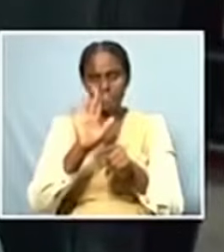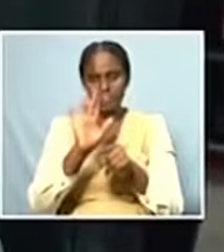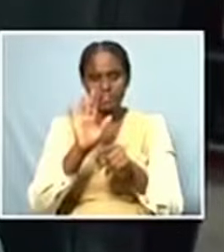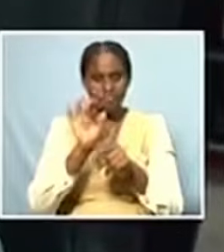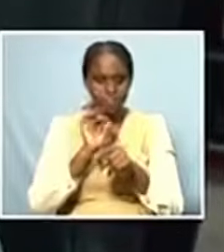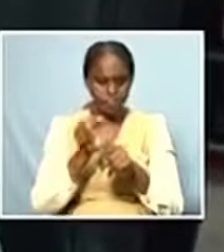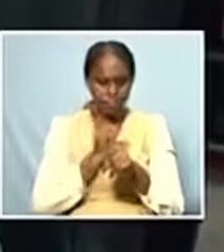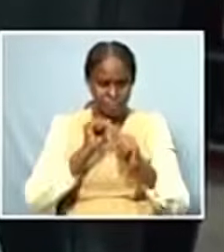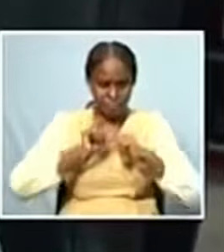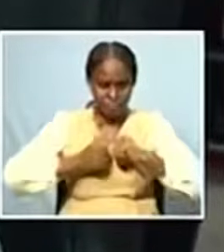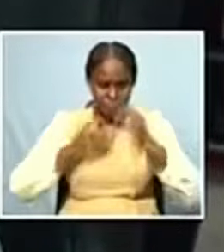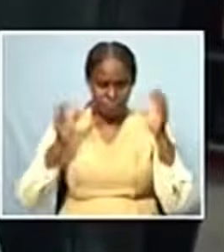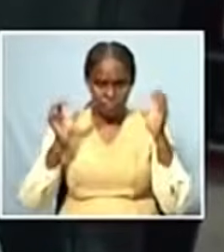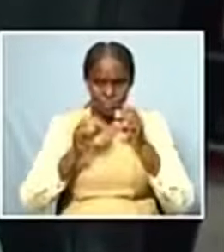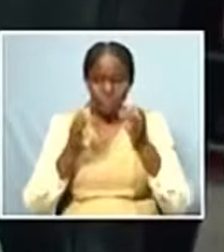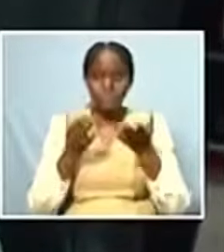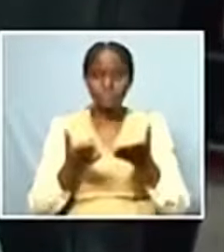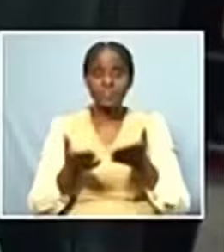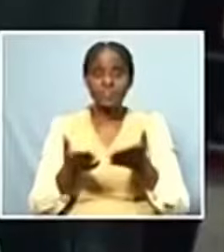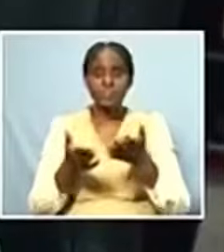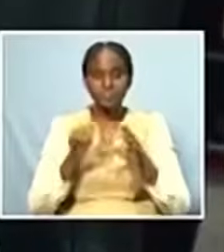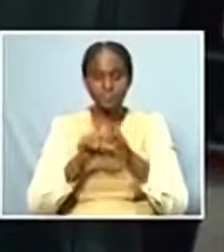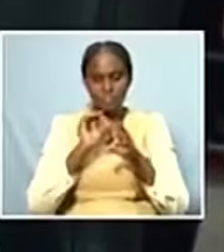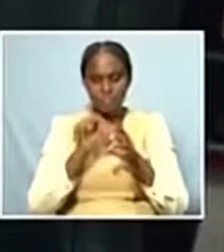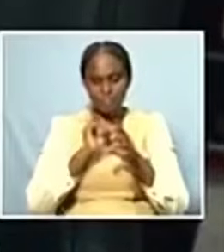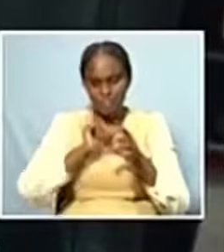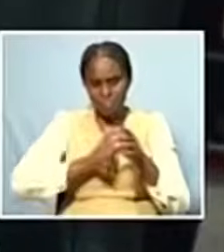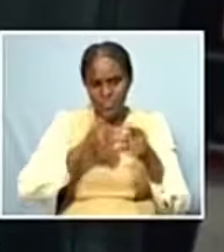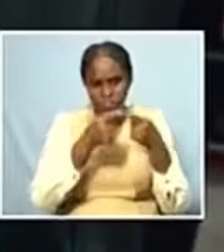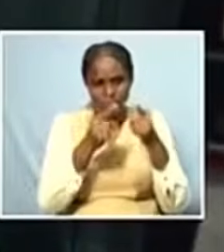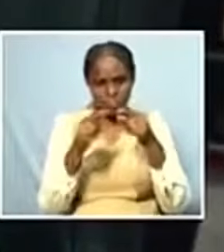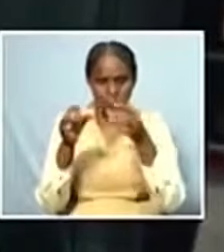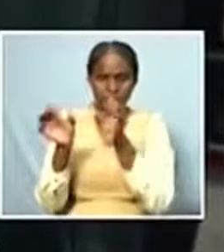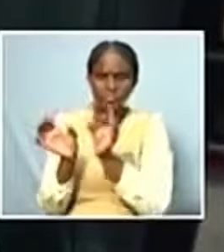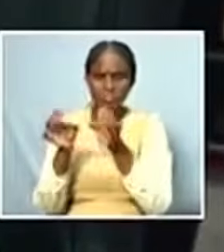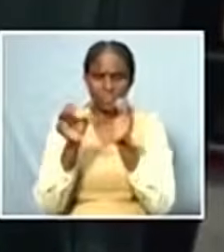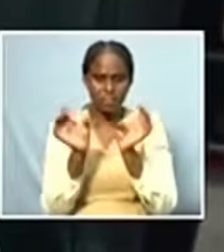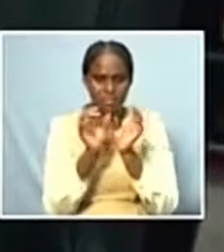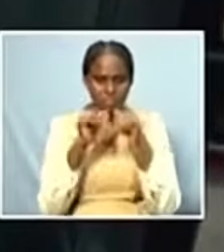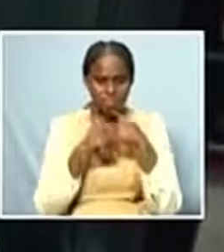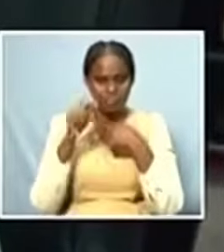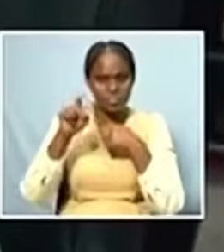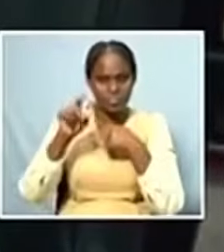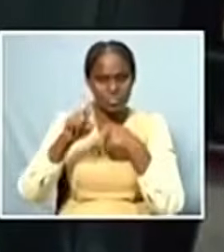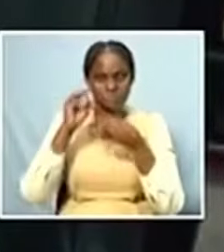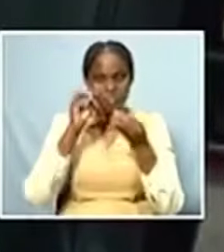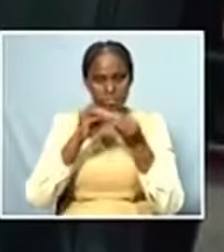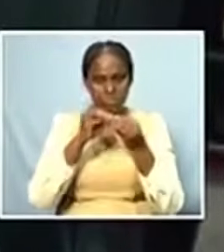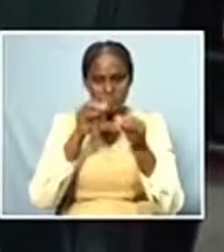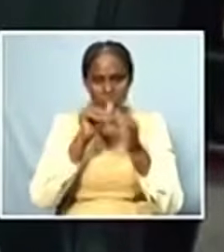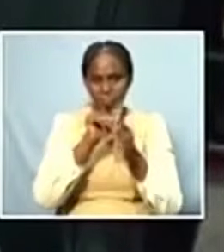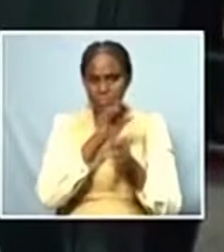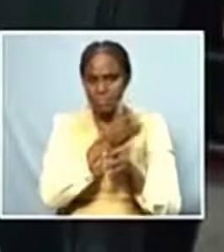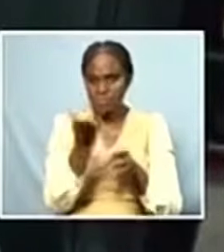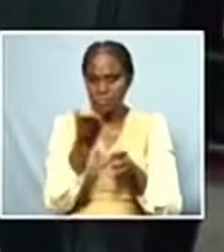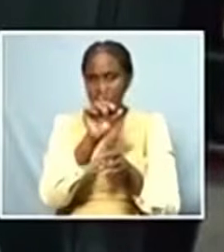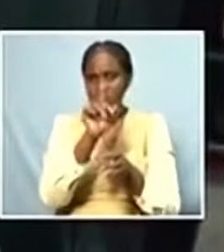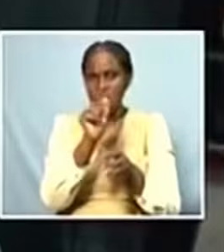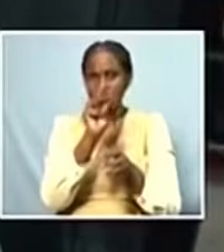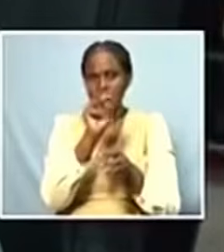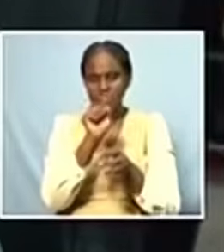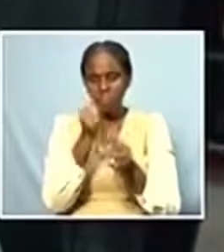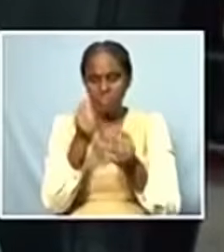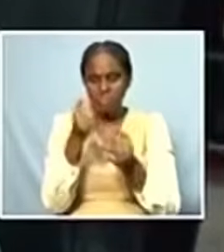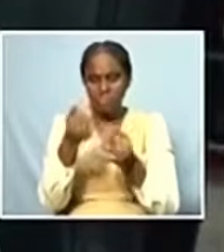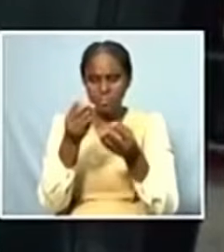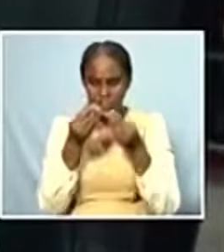Our committee in our various constituencies, we are there in need of these dams. Now